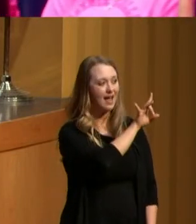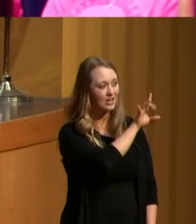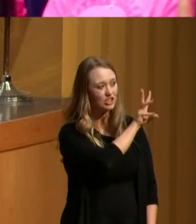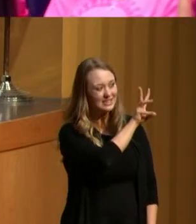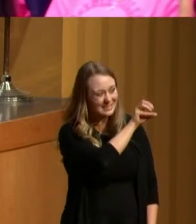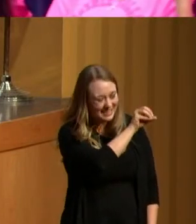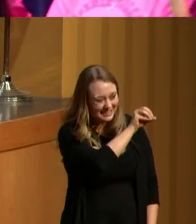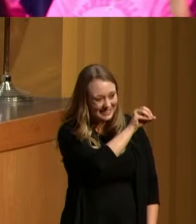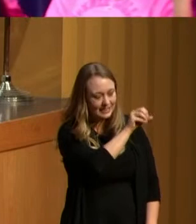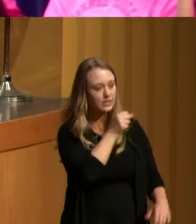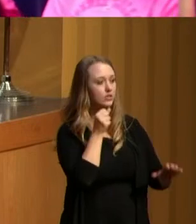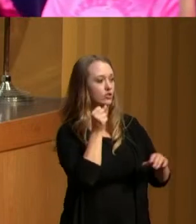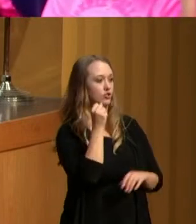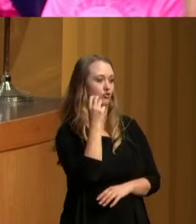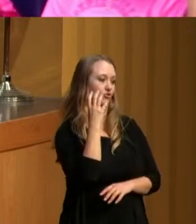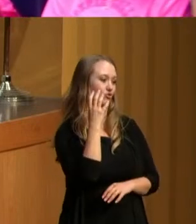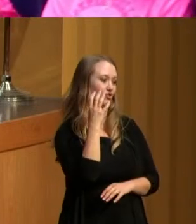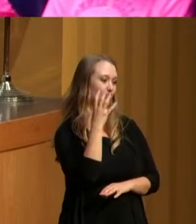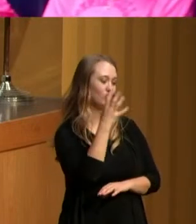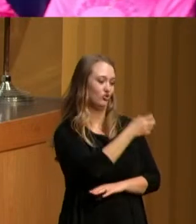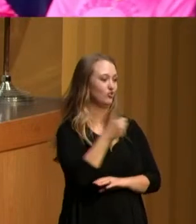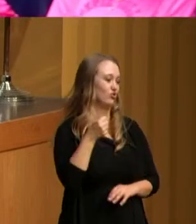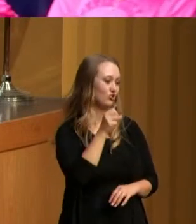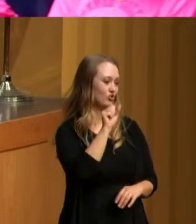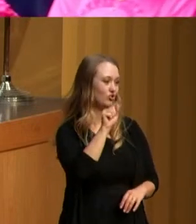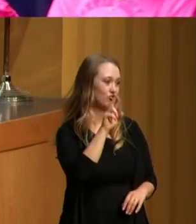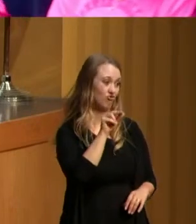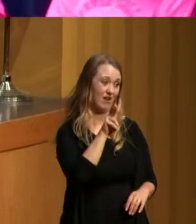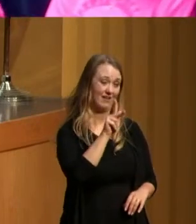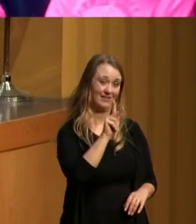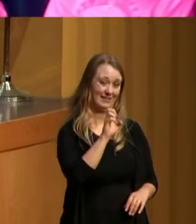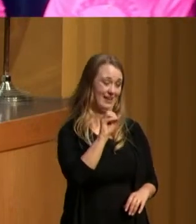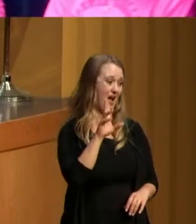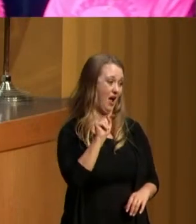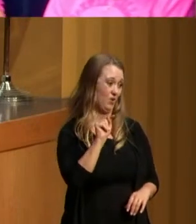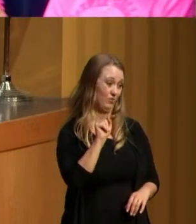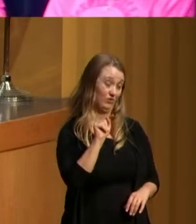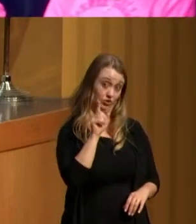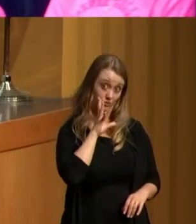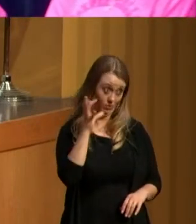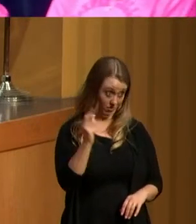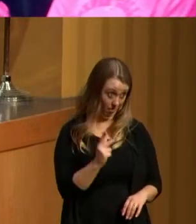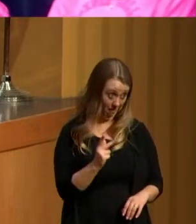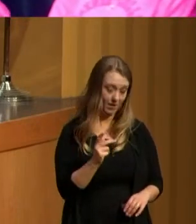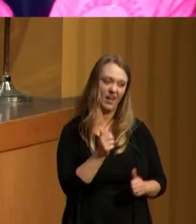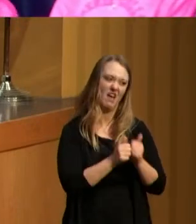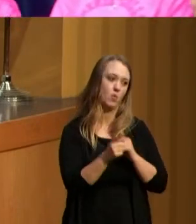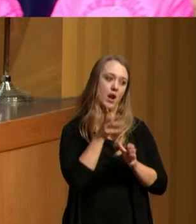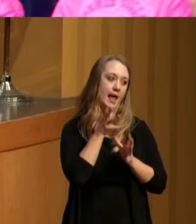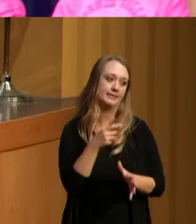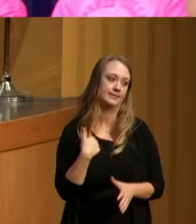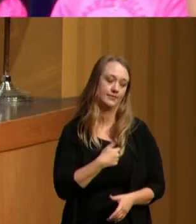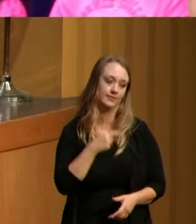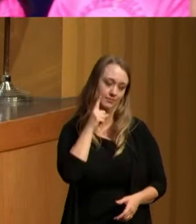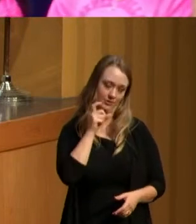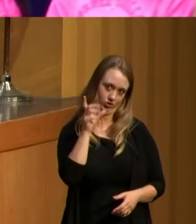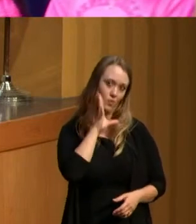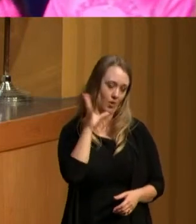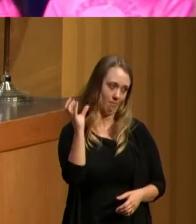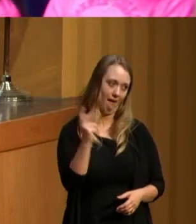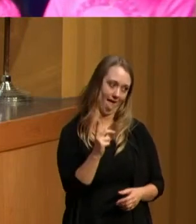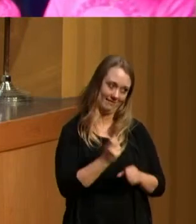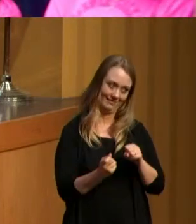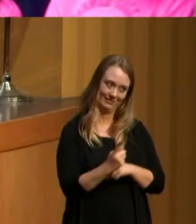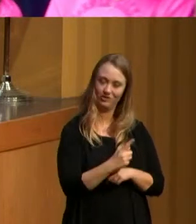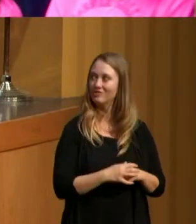strikeouts. Okay. She's going to win. She's coming back, believe it or not. Everybody hates us, but she's coming back.